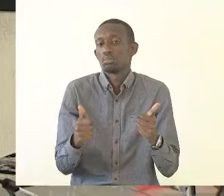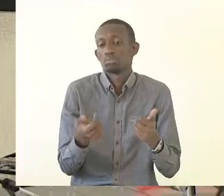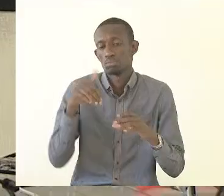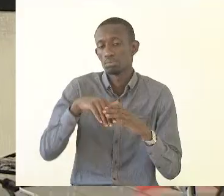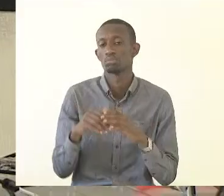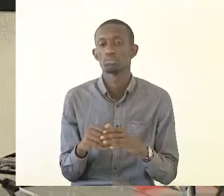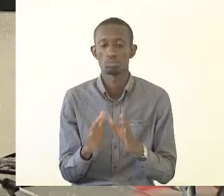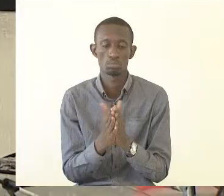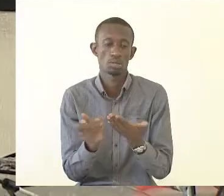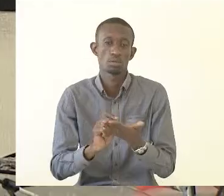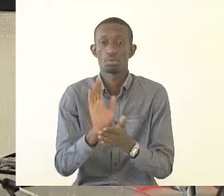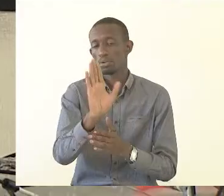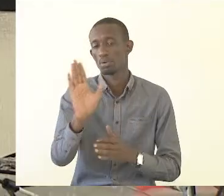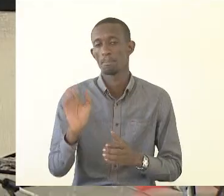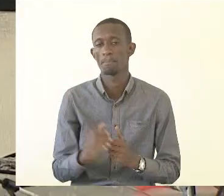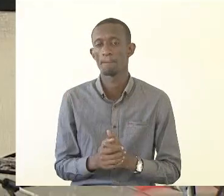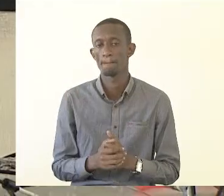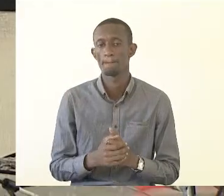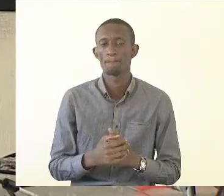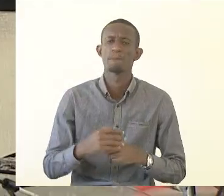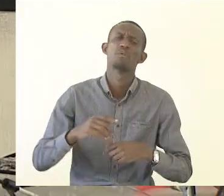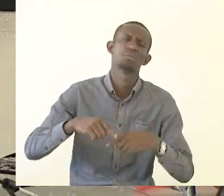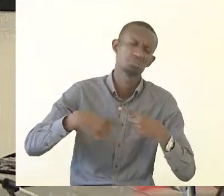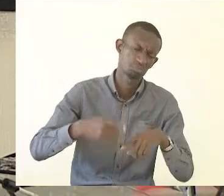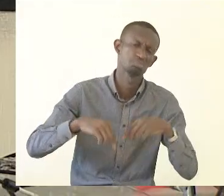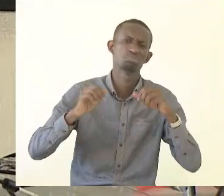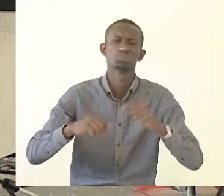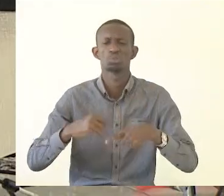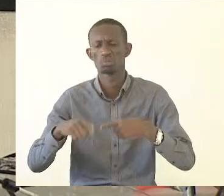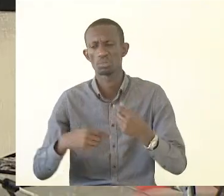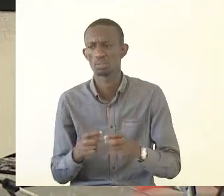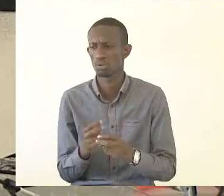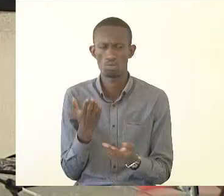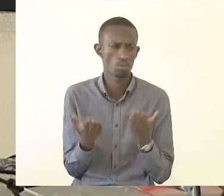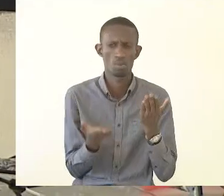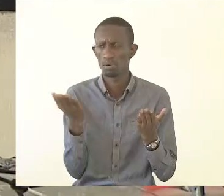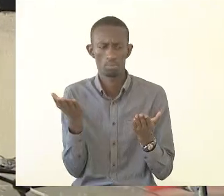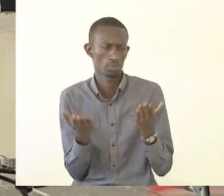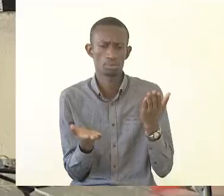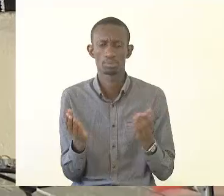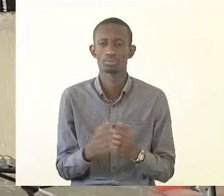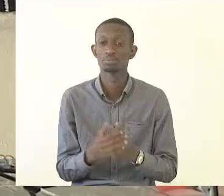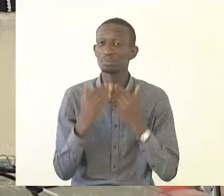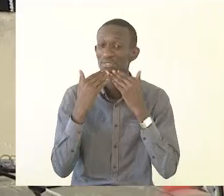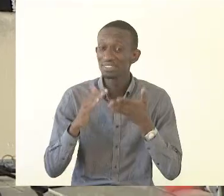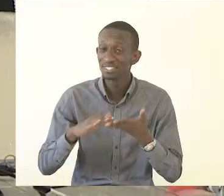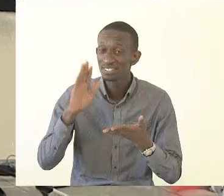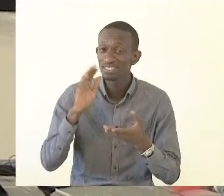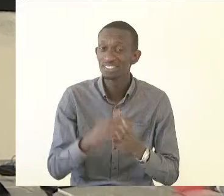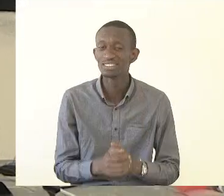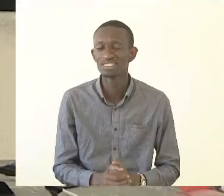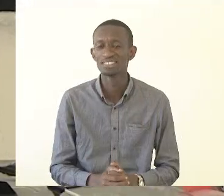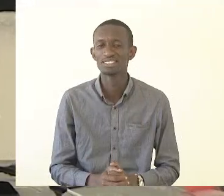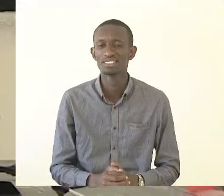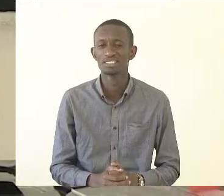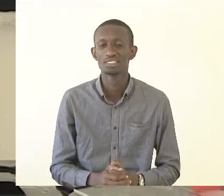notebooks, so that you can be able to make the references. Thank you so much for being